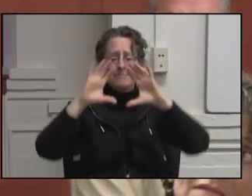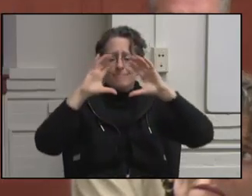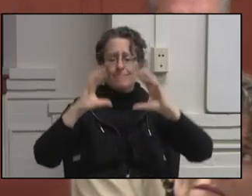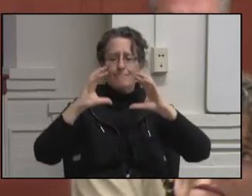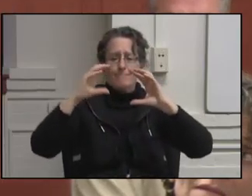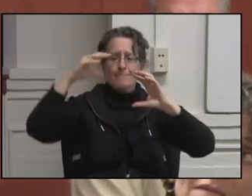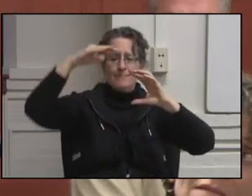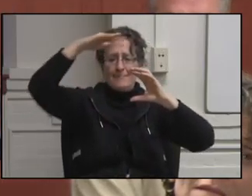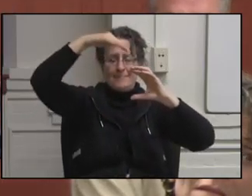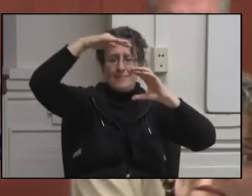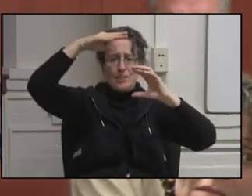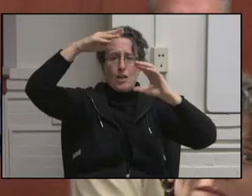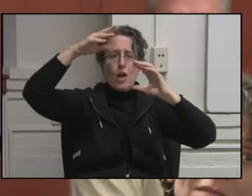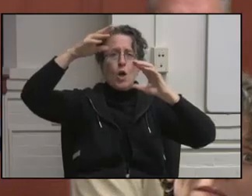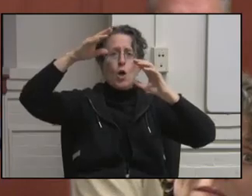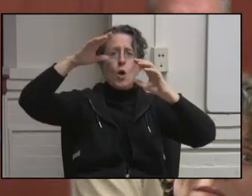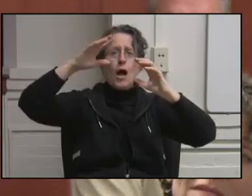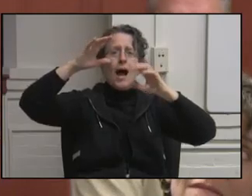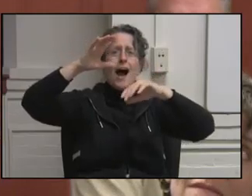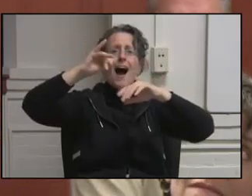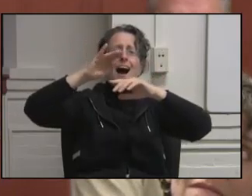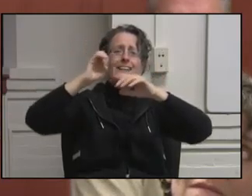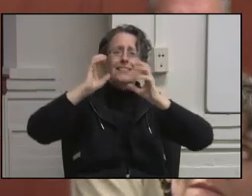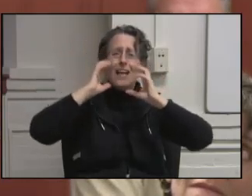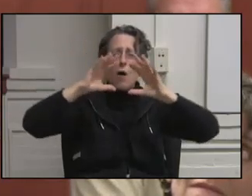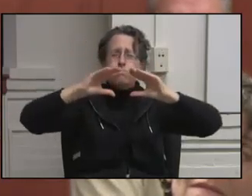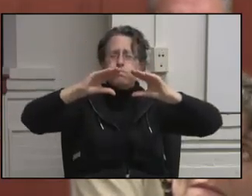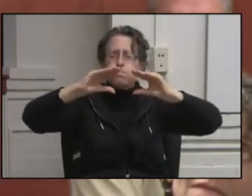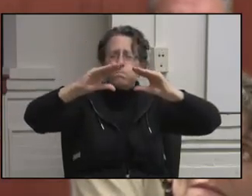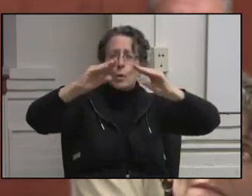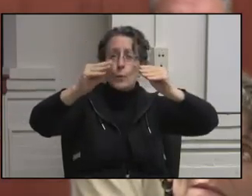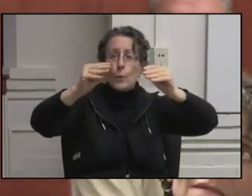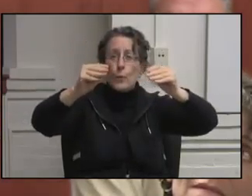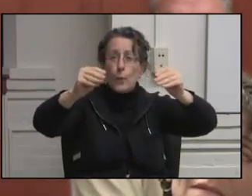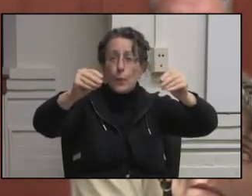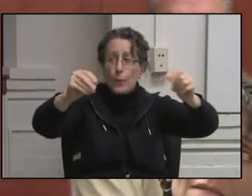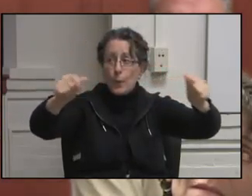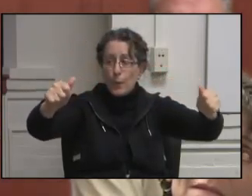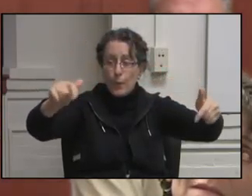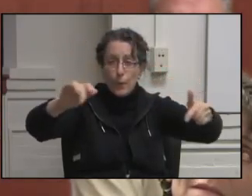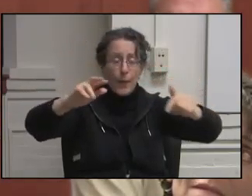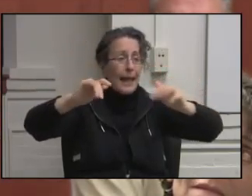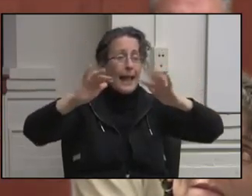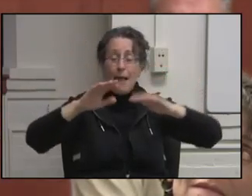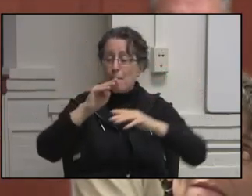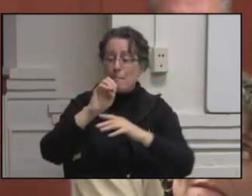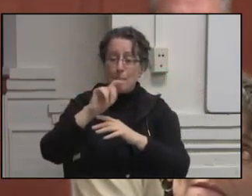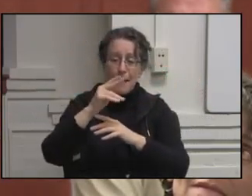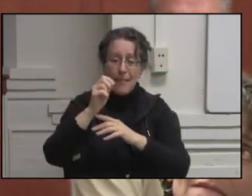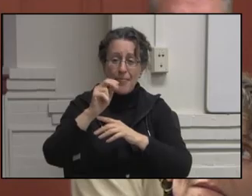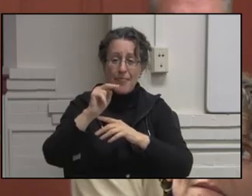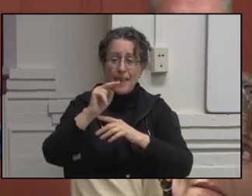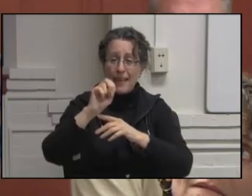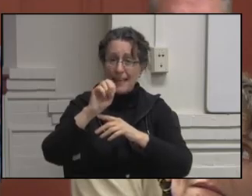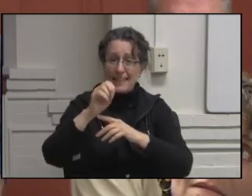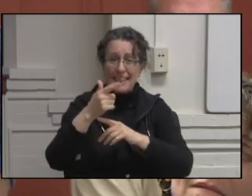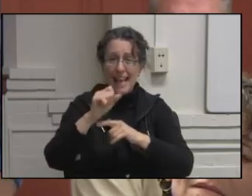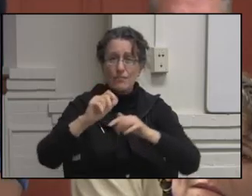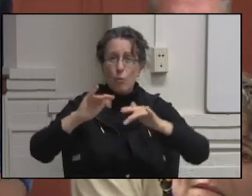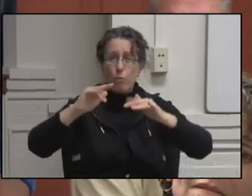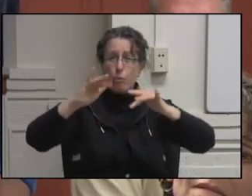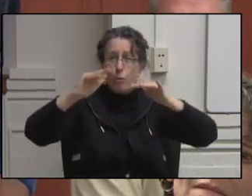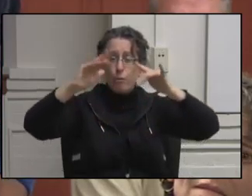release of methane, permafrost, to plastics in the ocean, to the pollution in the air, et cetera, et cetera, et cetera. Every